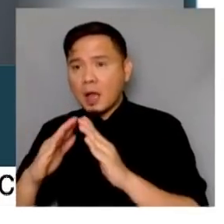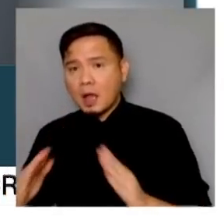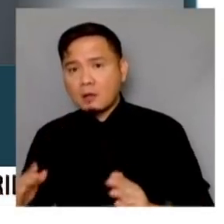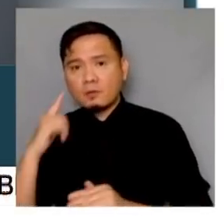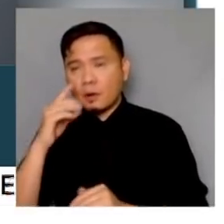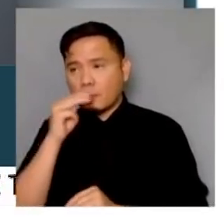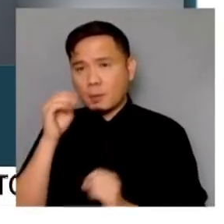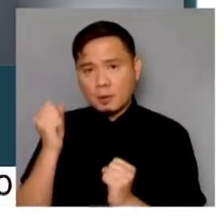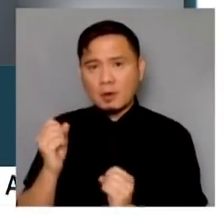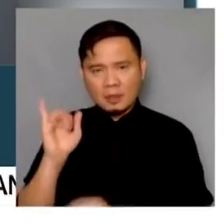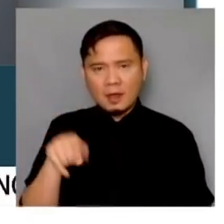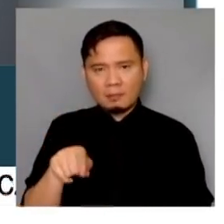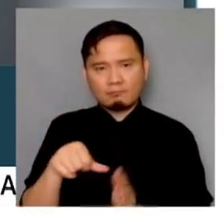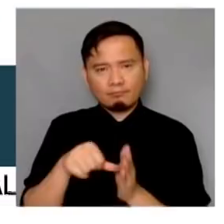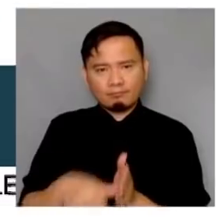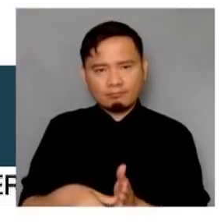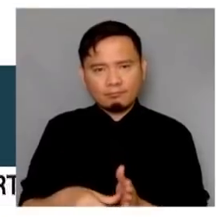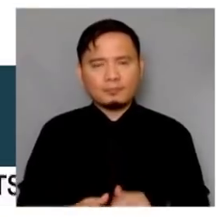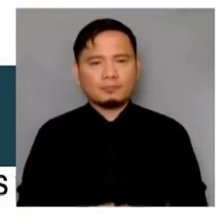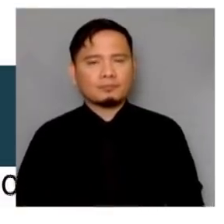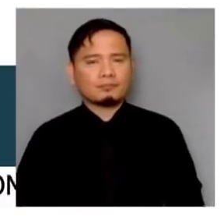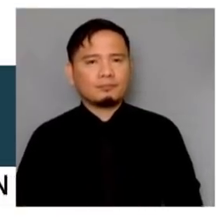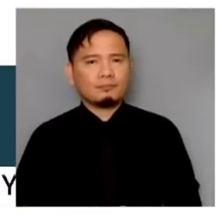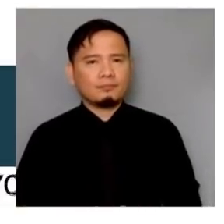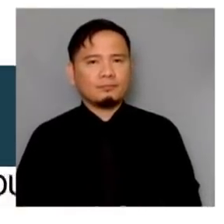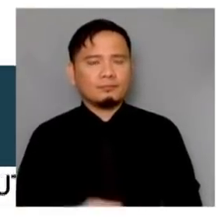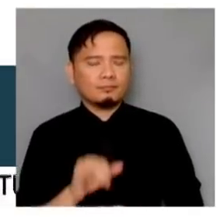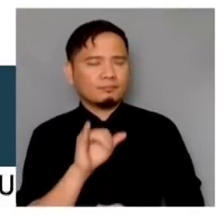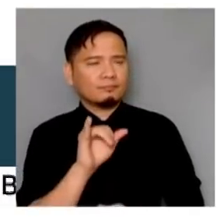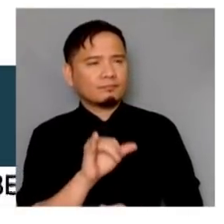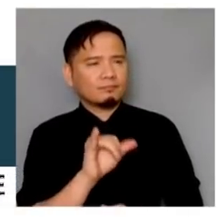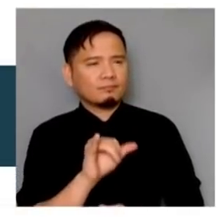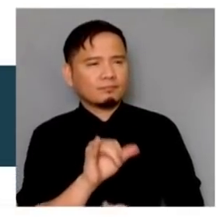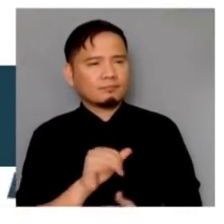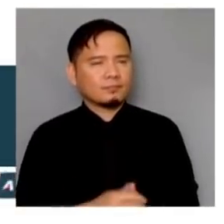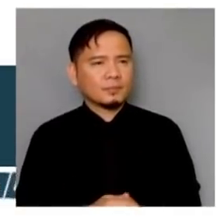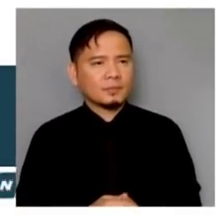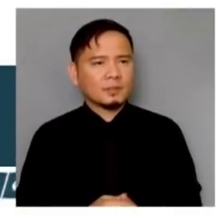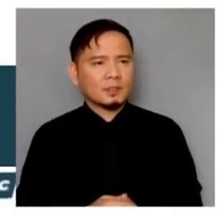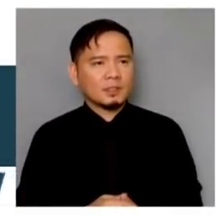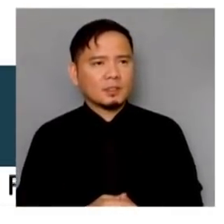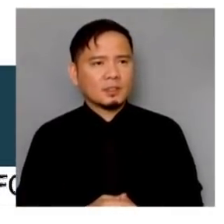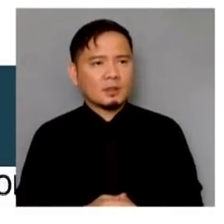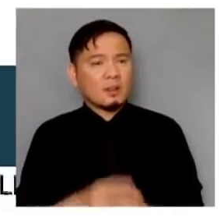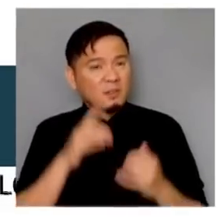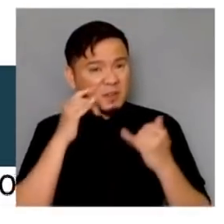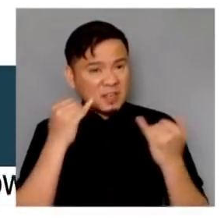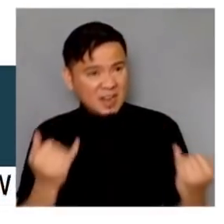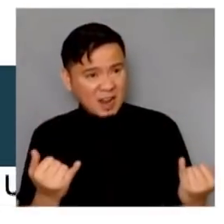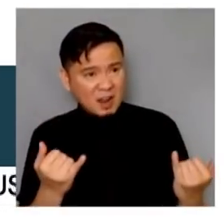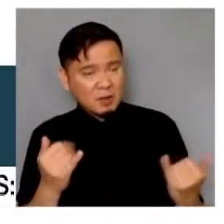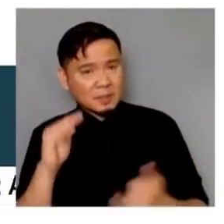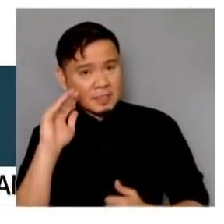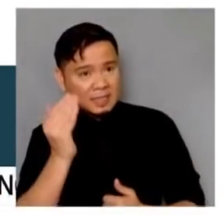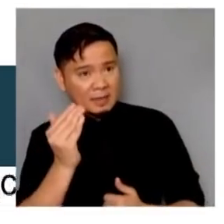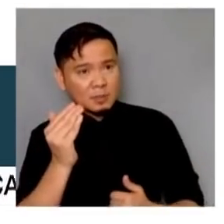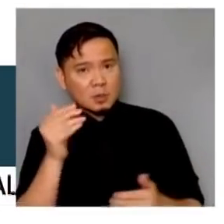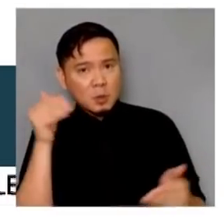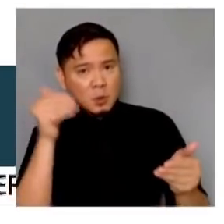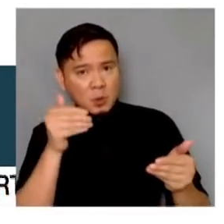Pacquiao. Senator, is this where you want the campaign to be at this point? We're just a few weeks away from May